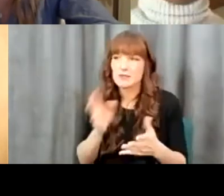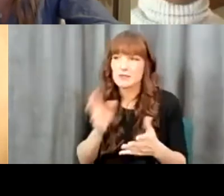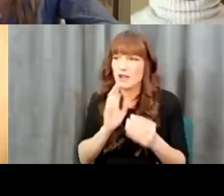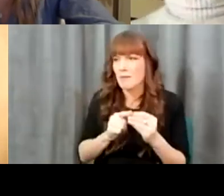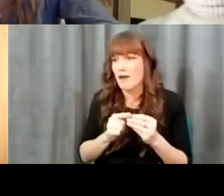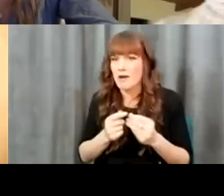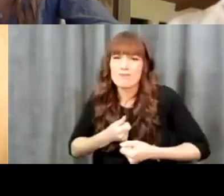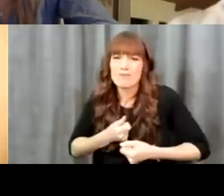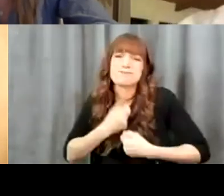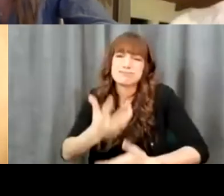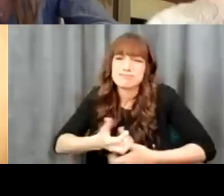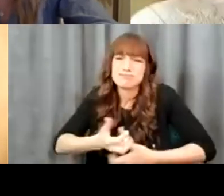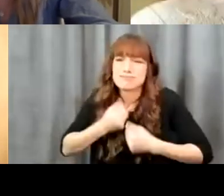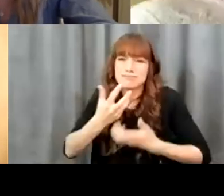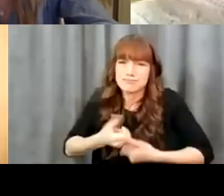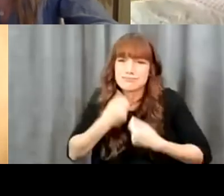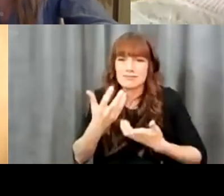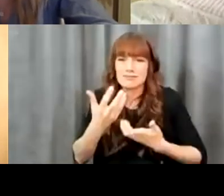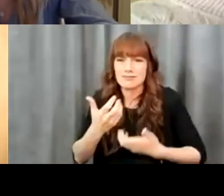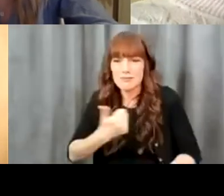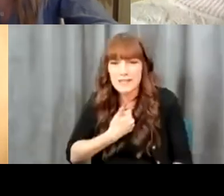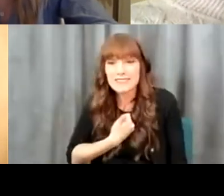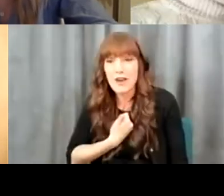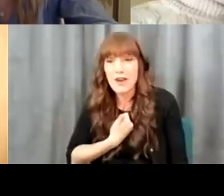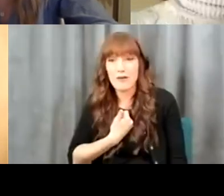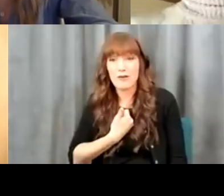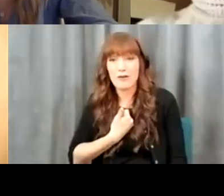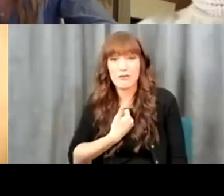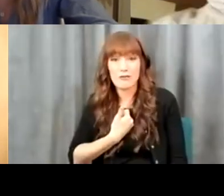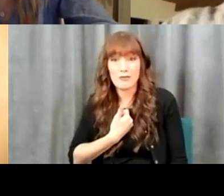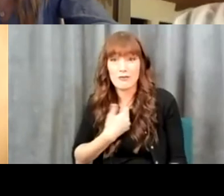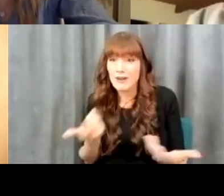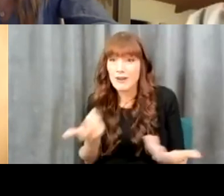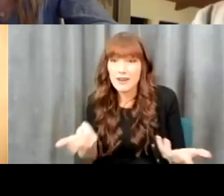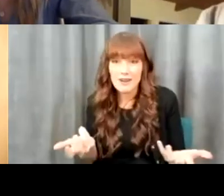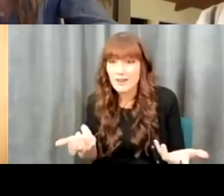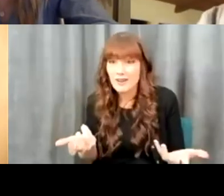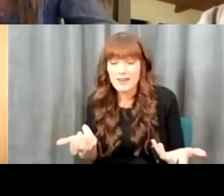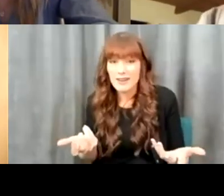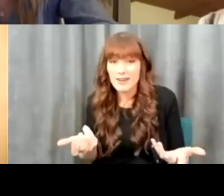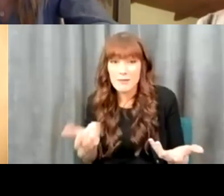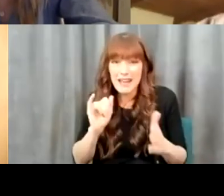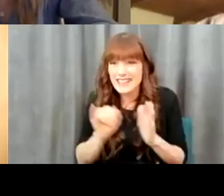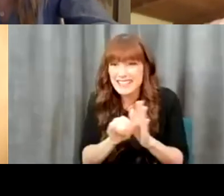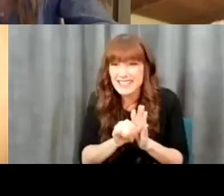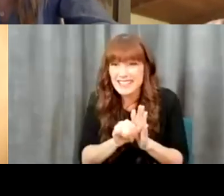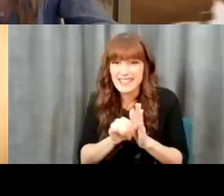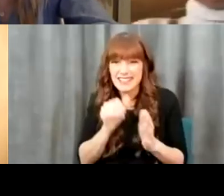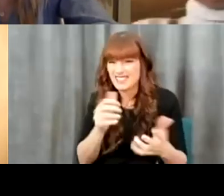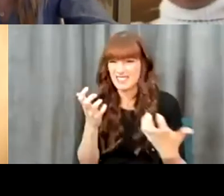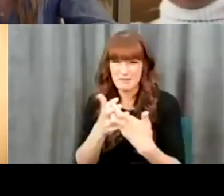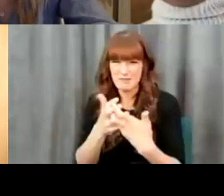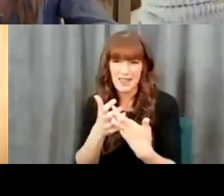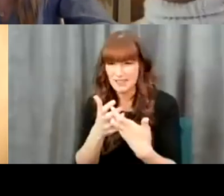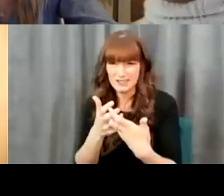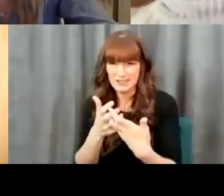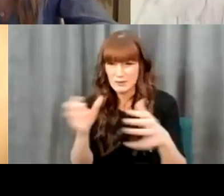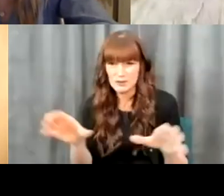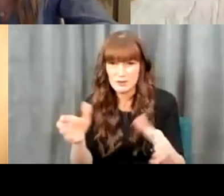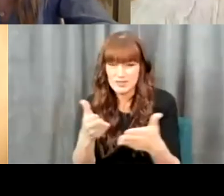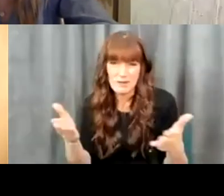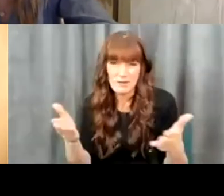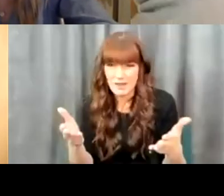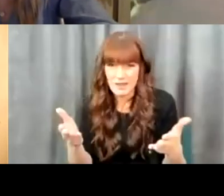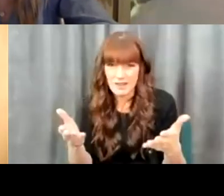to talk about my emotion and myself, you know, my identity. And that's not compatible with doing